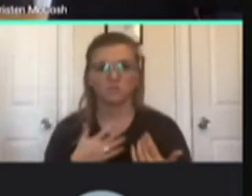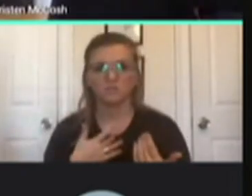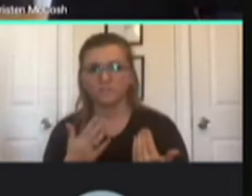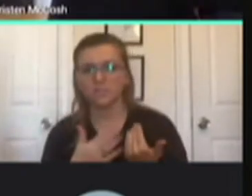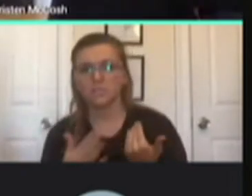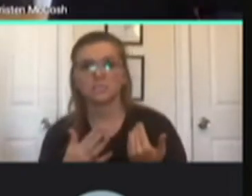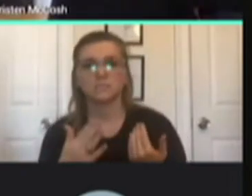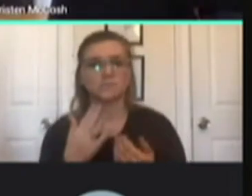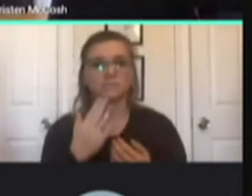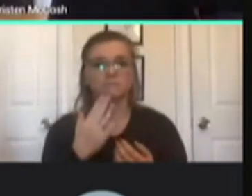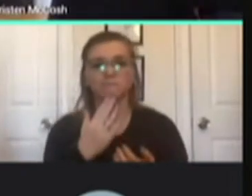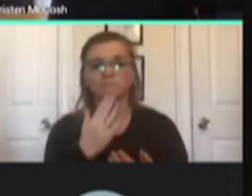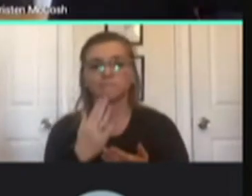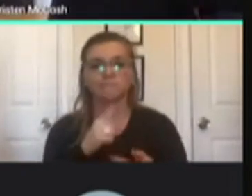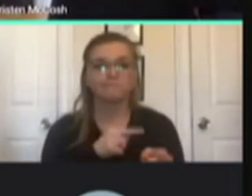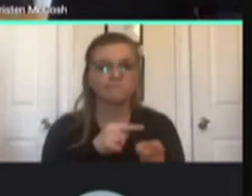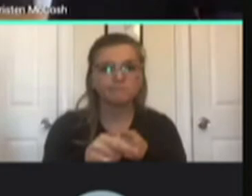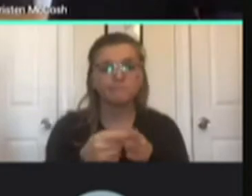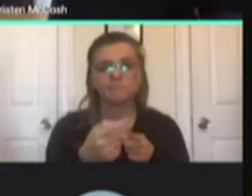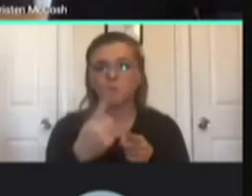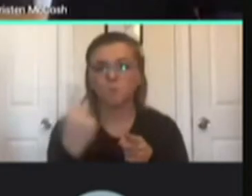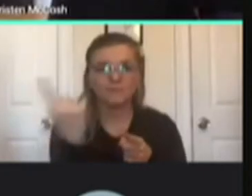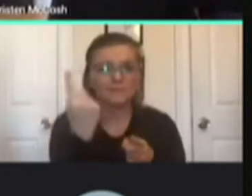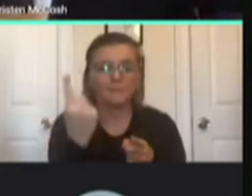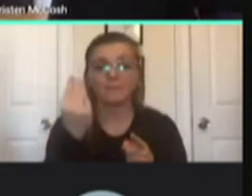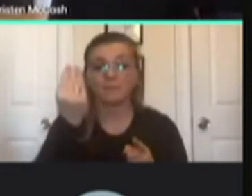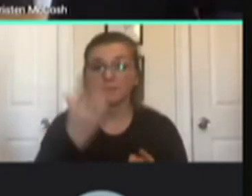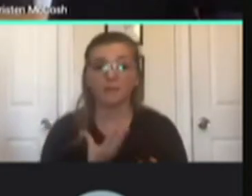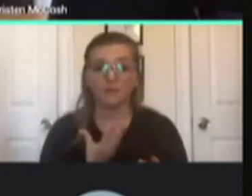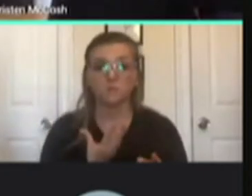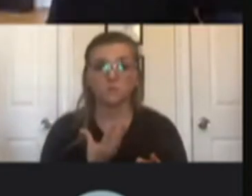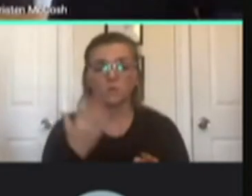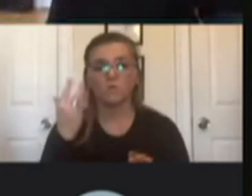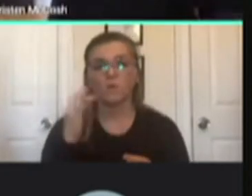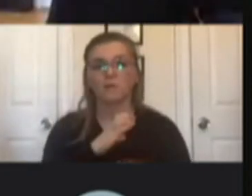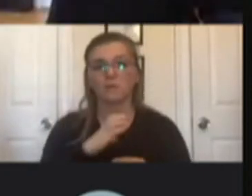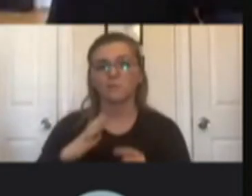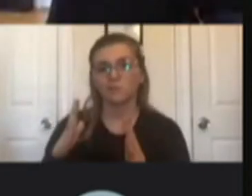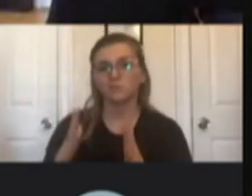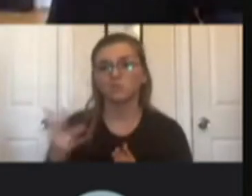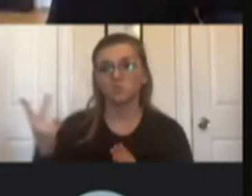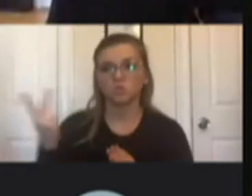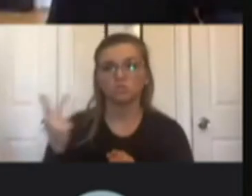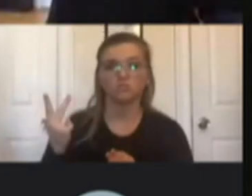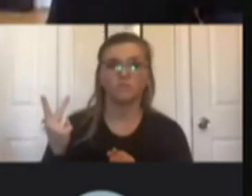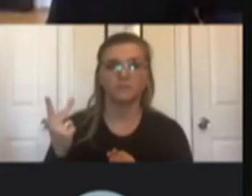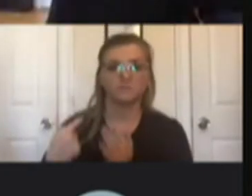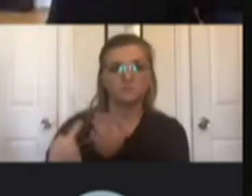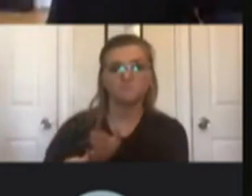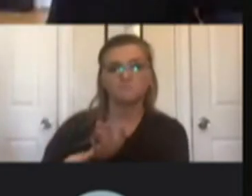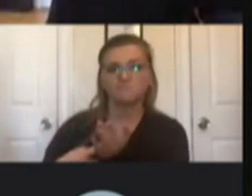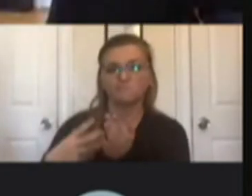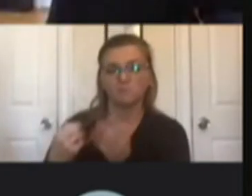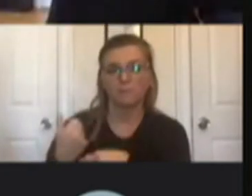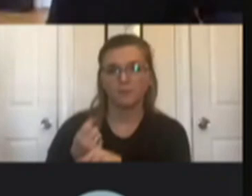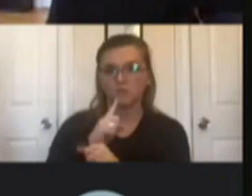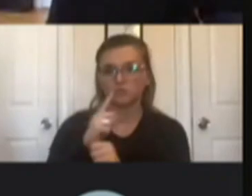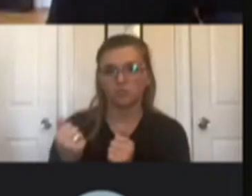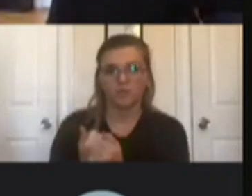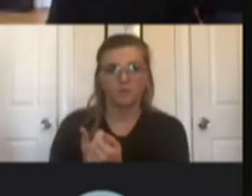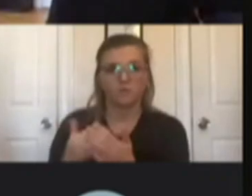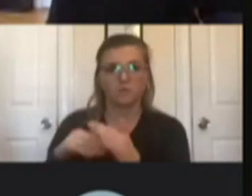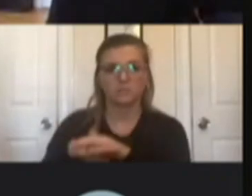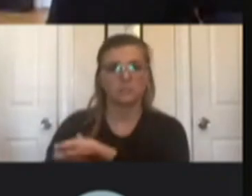industry or situation like that, please let us know, because the commissioner and I are in touch with the reopening team and